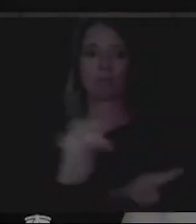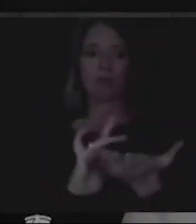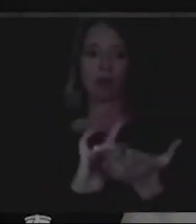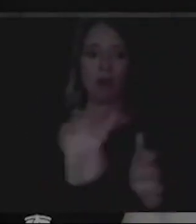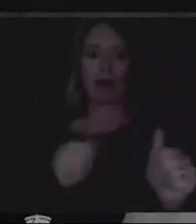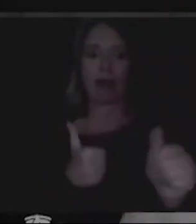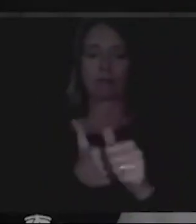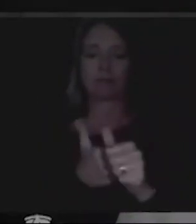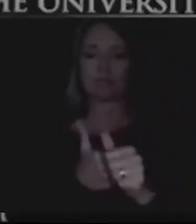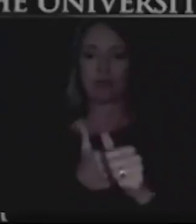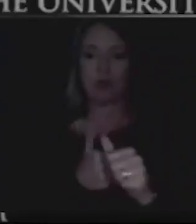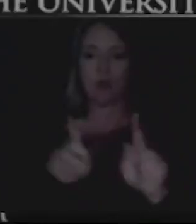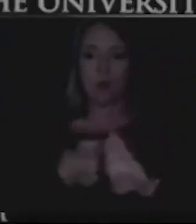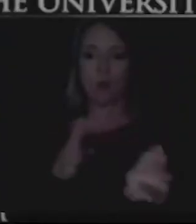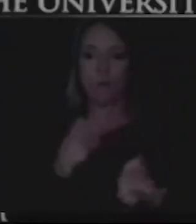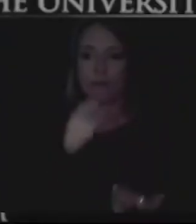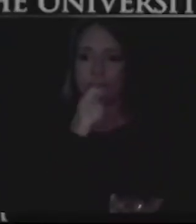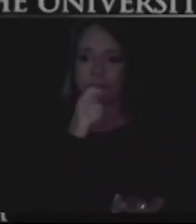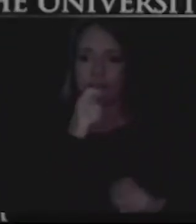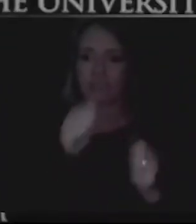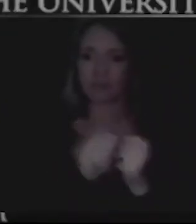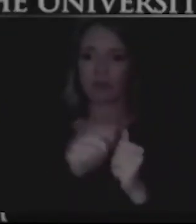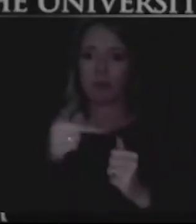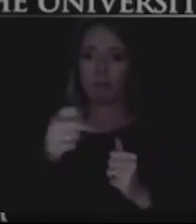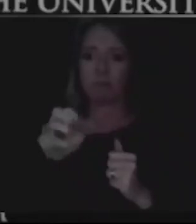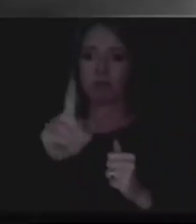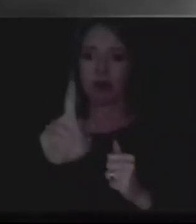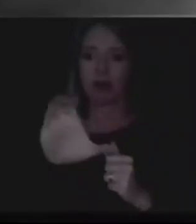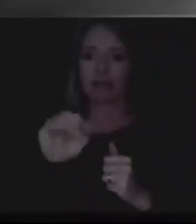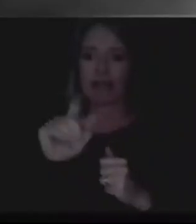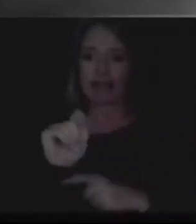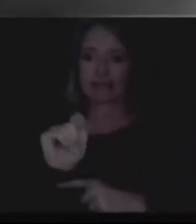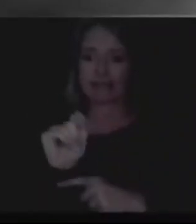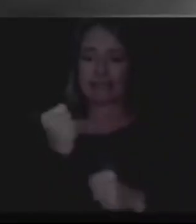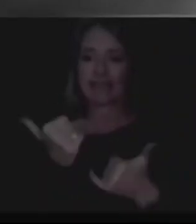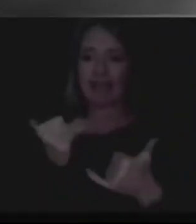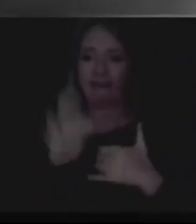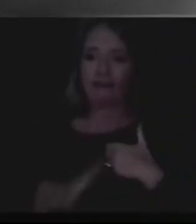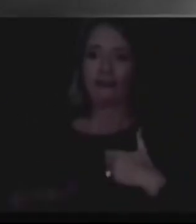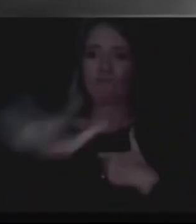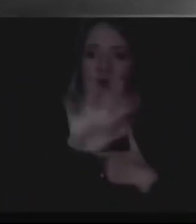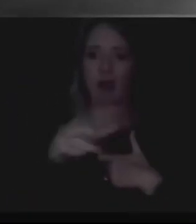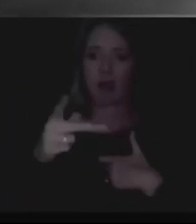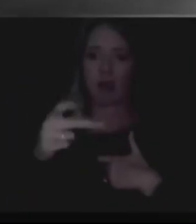with Dr. Stites podcasts. Now everywhere podcasts are available.